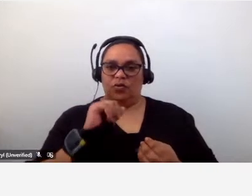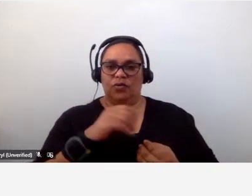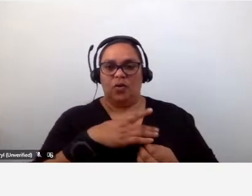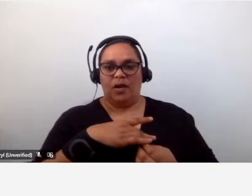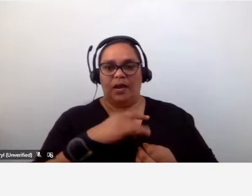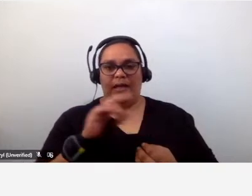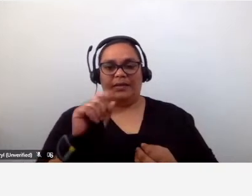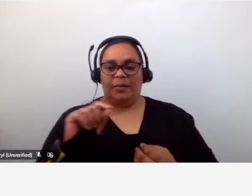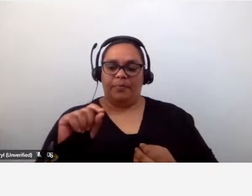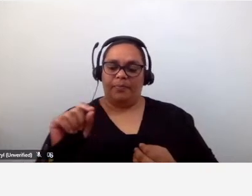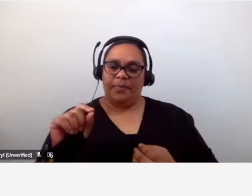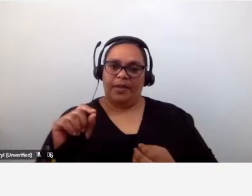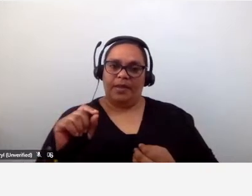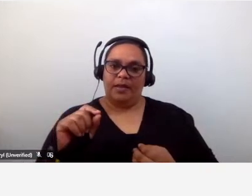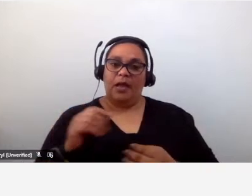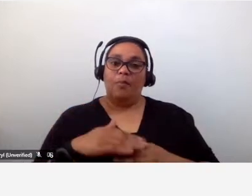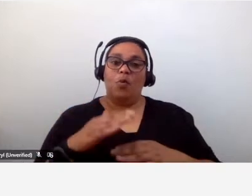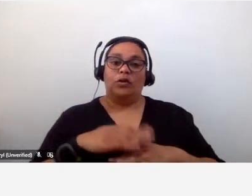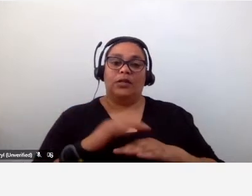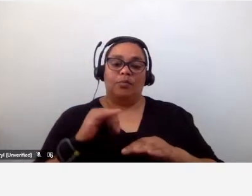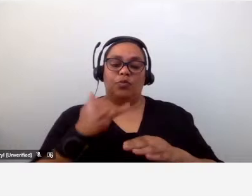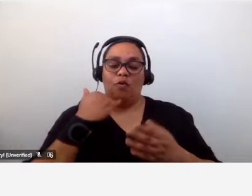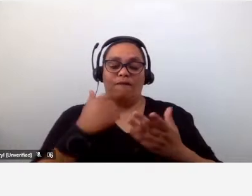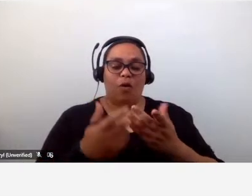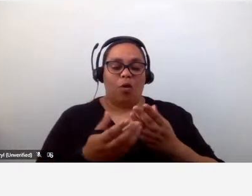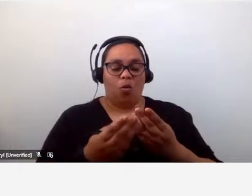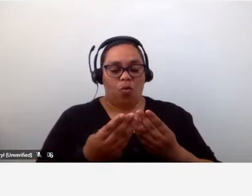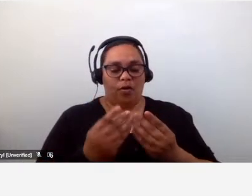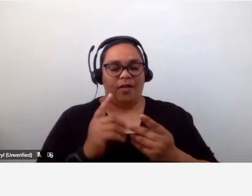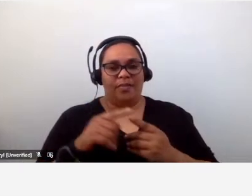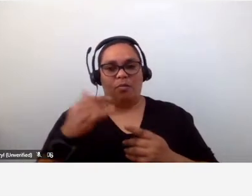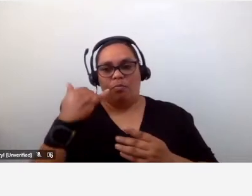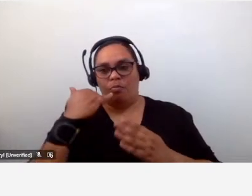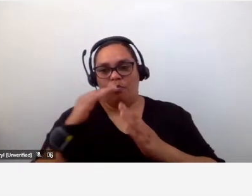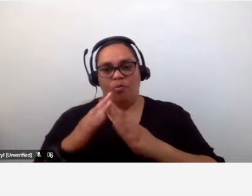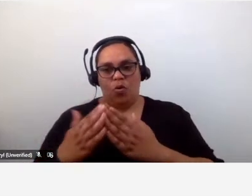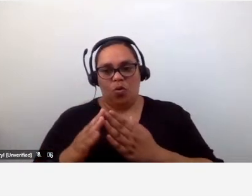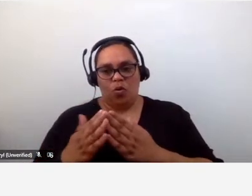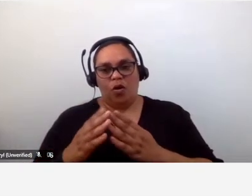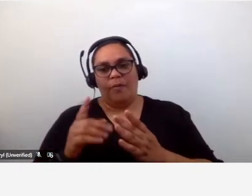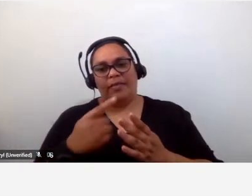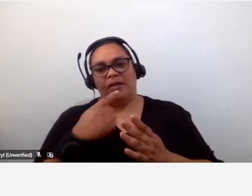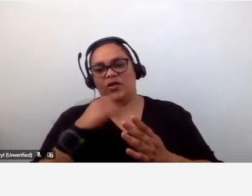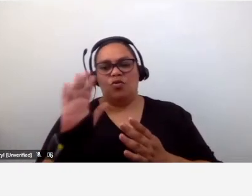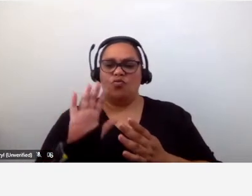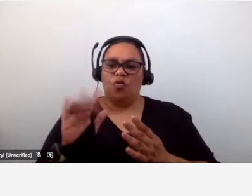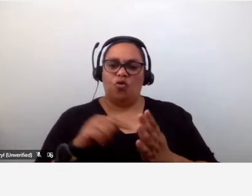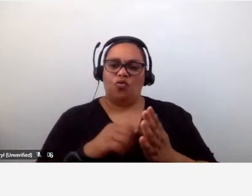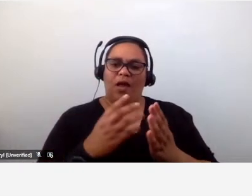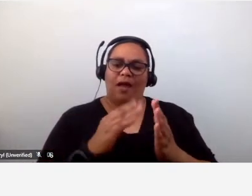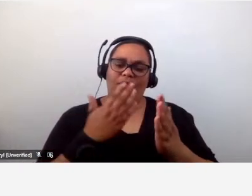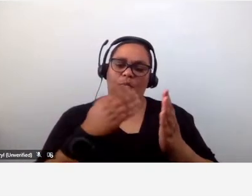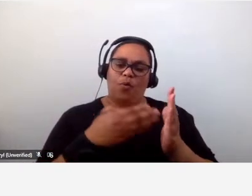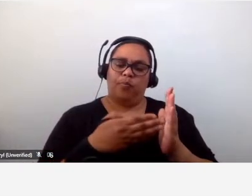they spend much time on their phones than on their books. And they tell you and say, no, there is a book in this